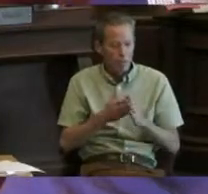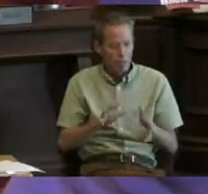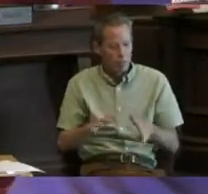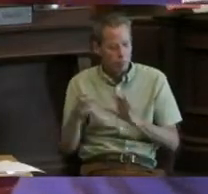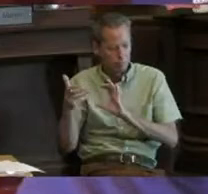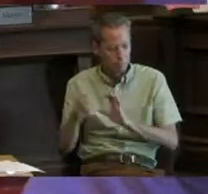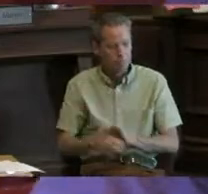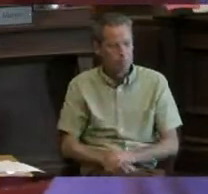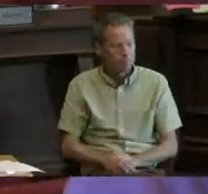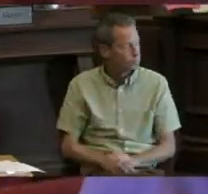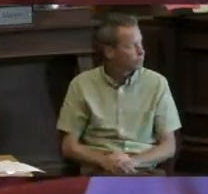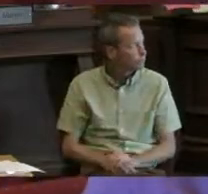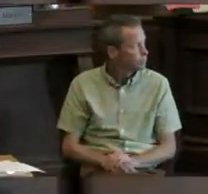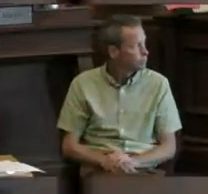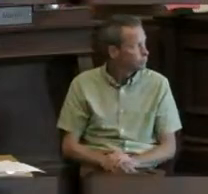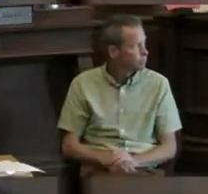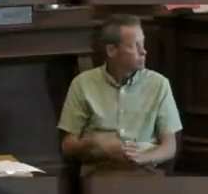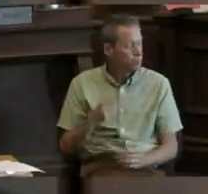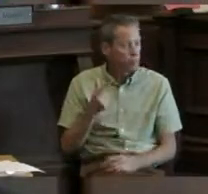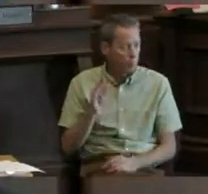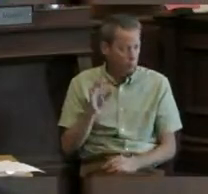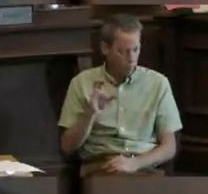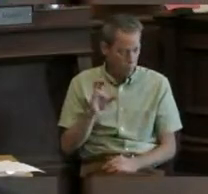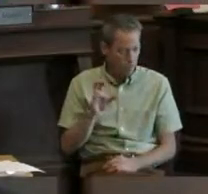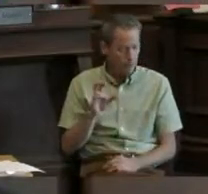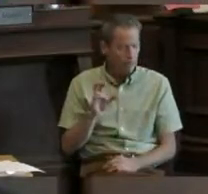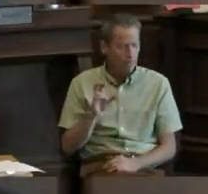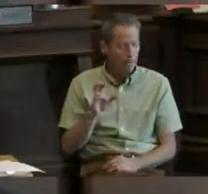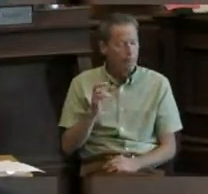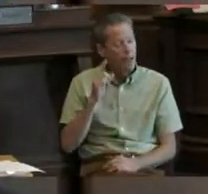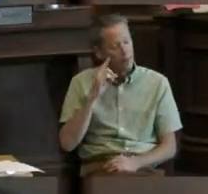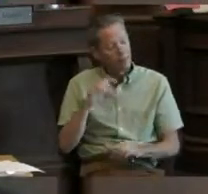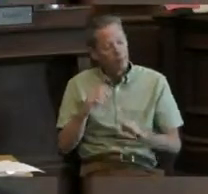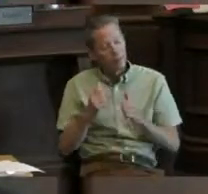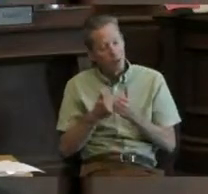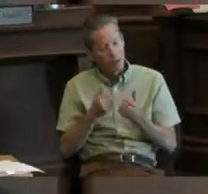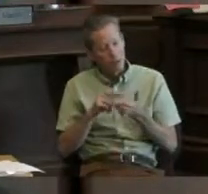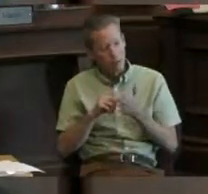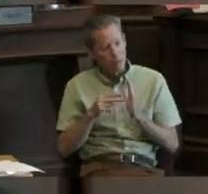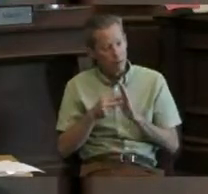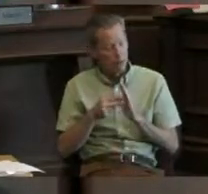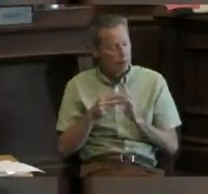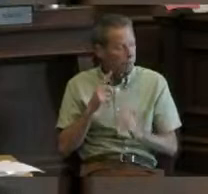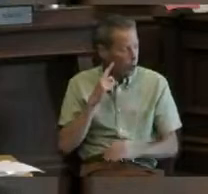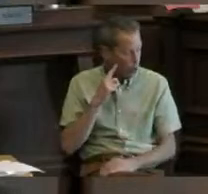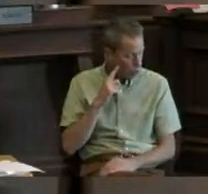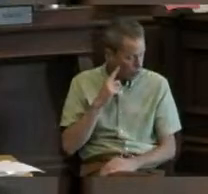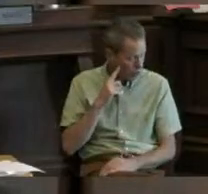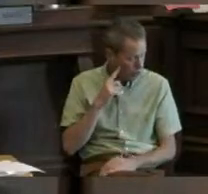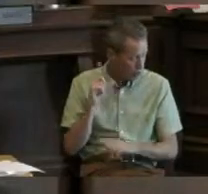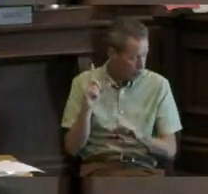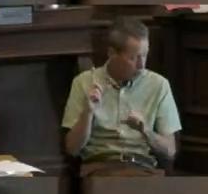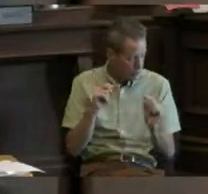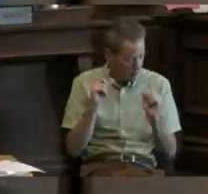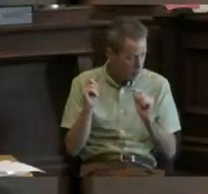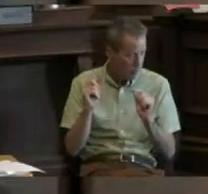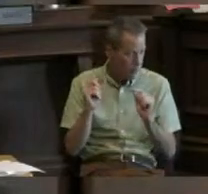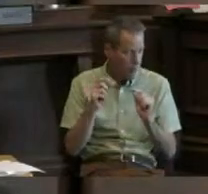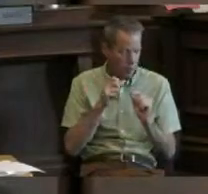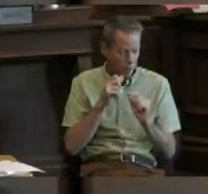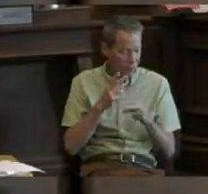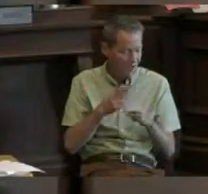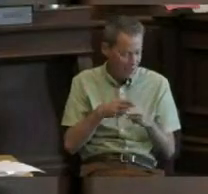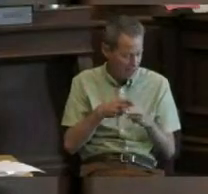larger community. I appreciate that. I think the challenges I was referring to more is I've heard of, I won't name